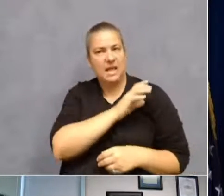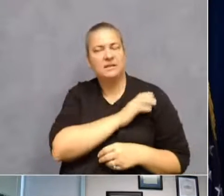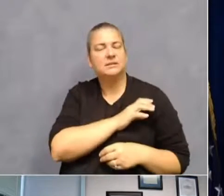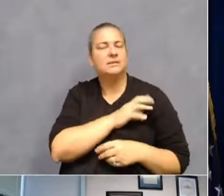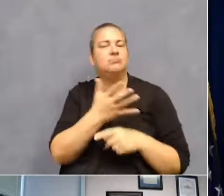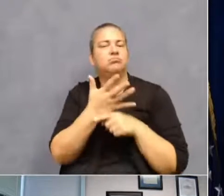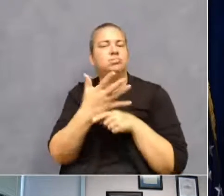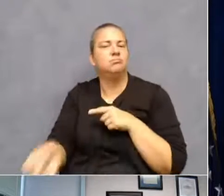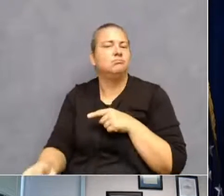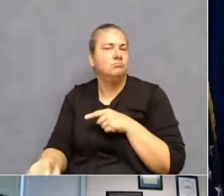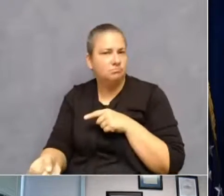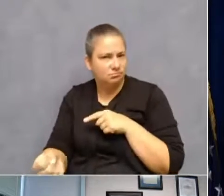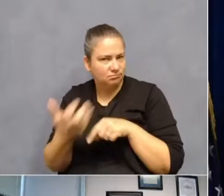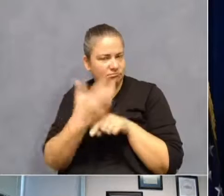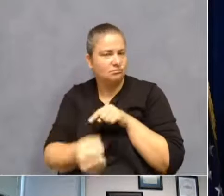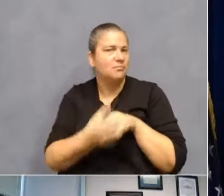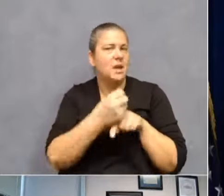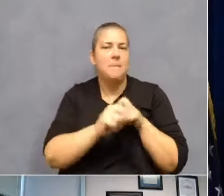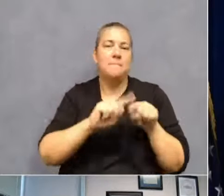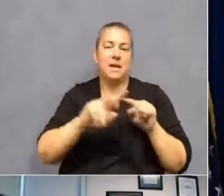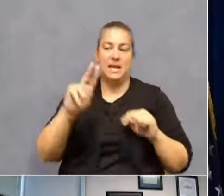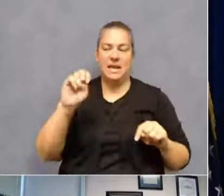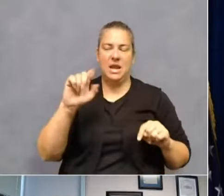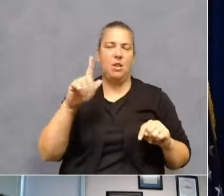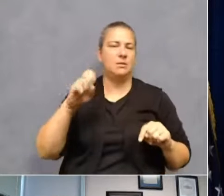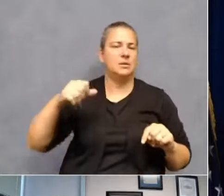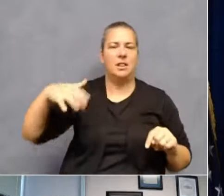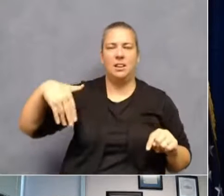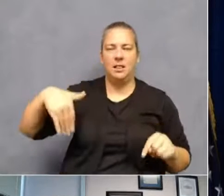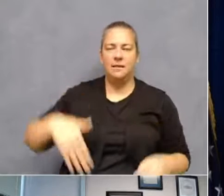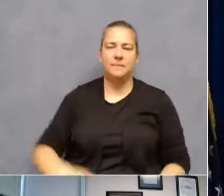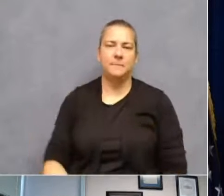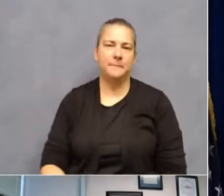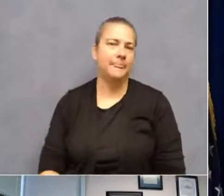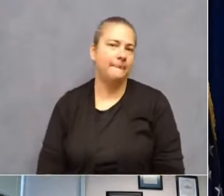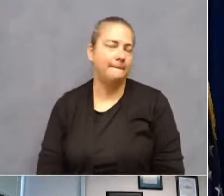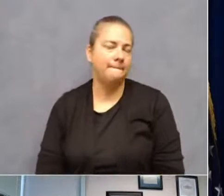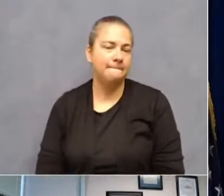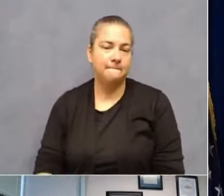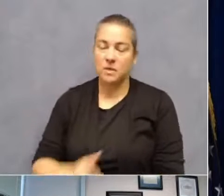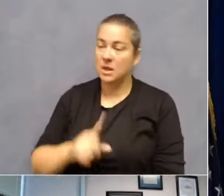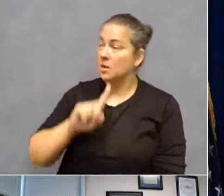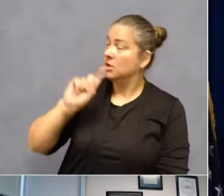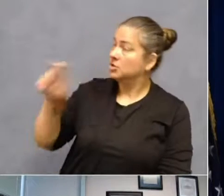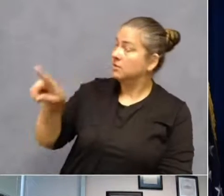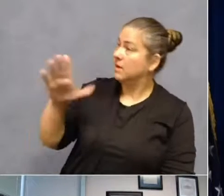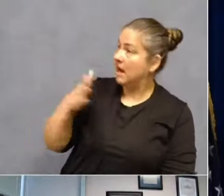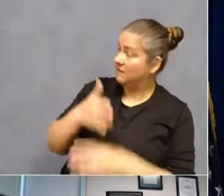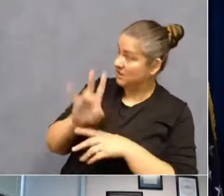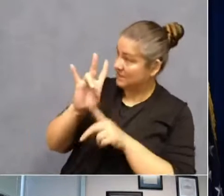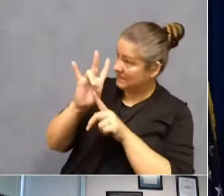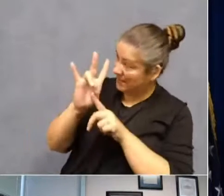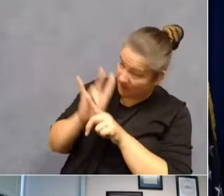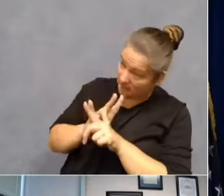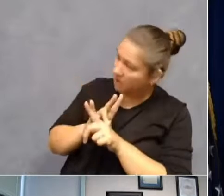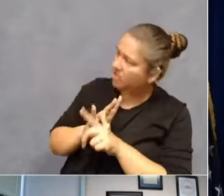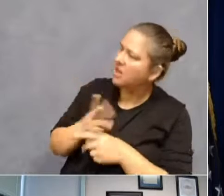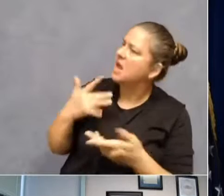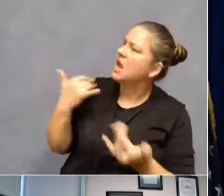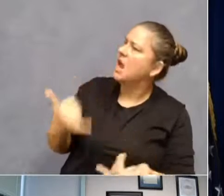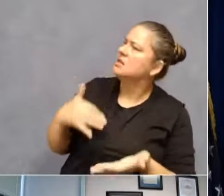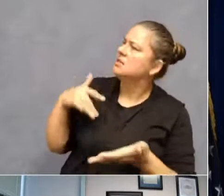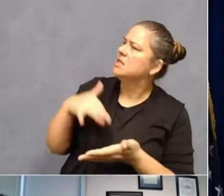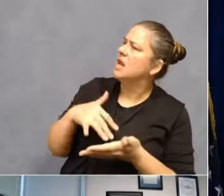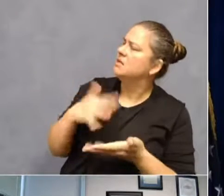not the needles yet. Okay, one more. After 7 months, what do studies show now on the